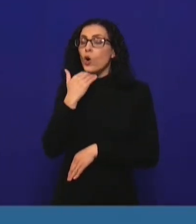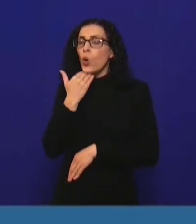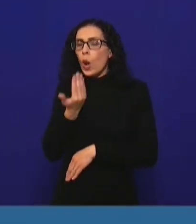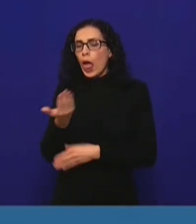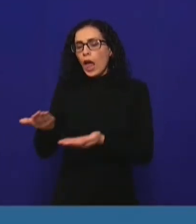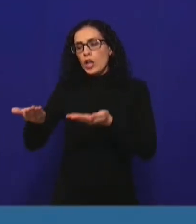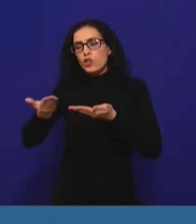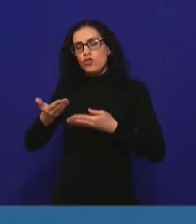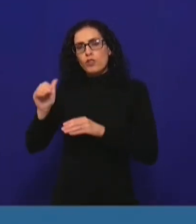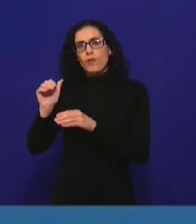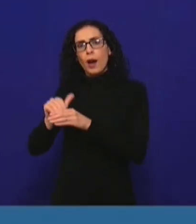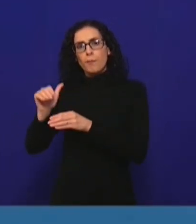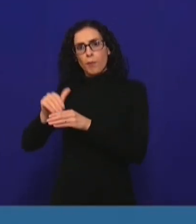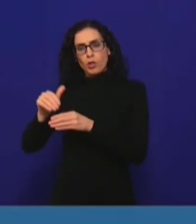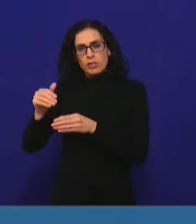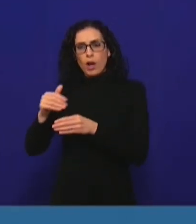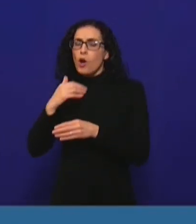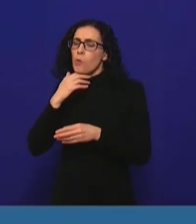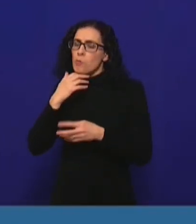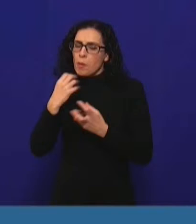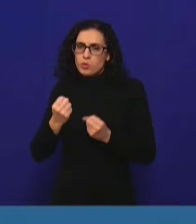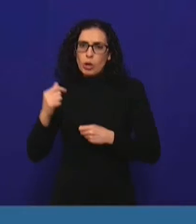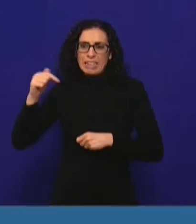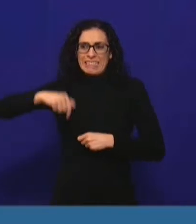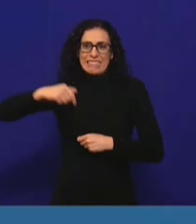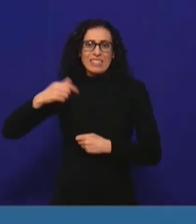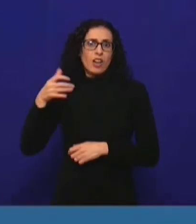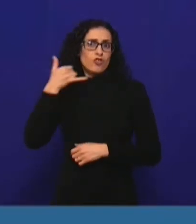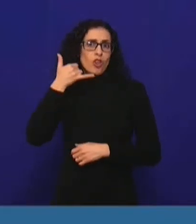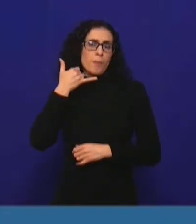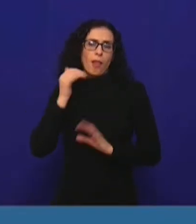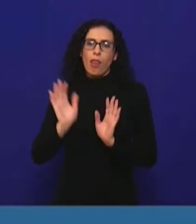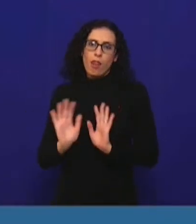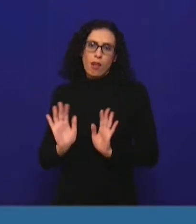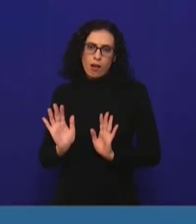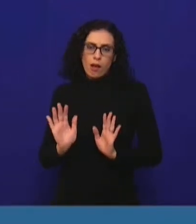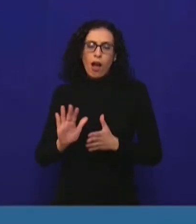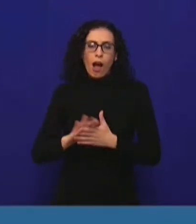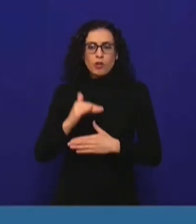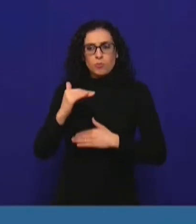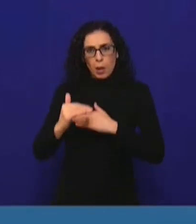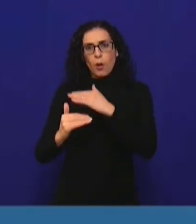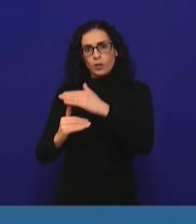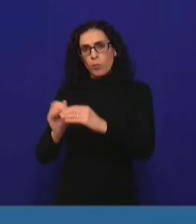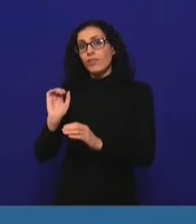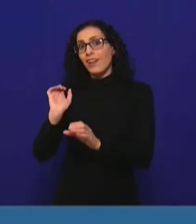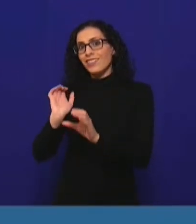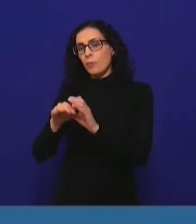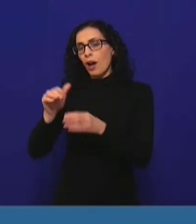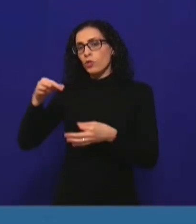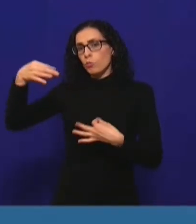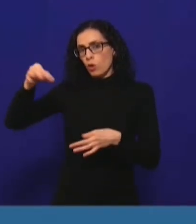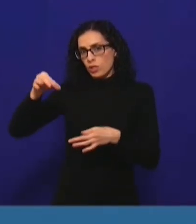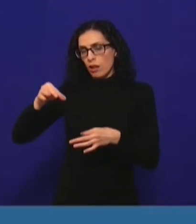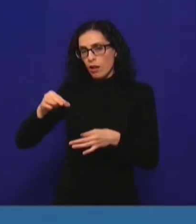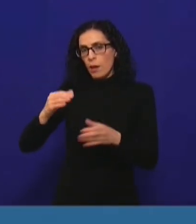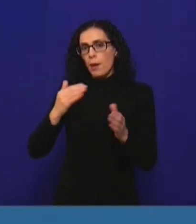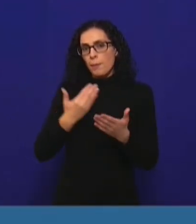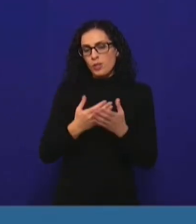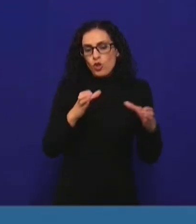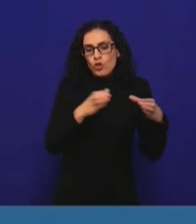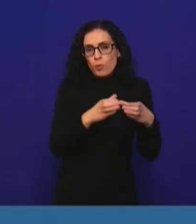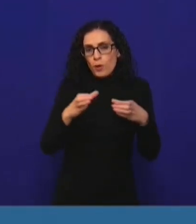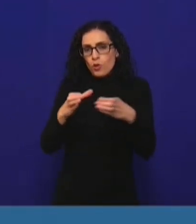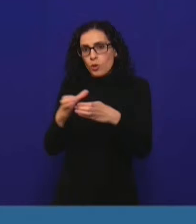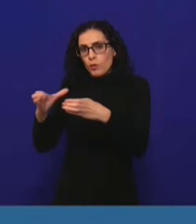litra m'hemmx għalfejn iċċemplu għalissa għalx aħna ħnibatu għalikom ħalli bekk nkunu qegħdin nagħmlu gruppi. U